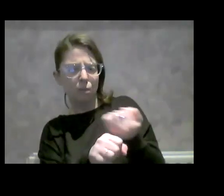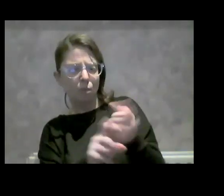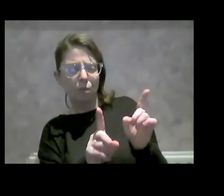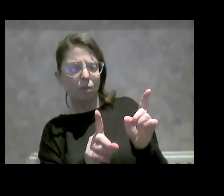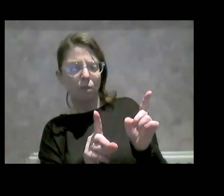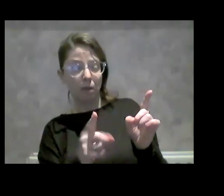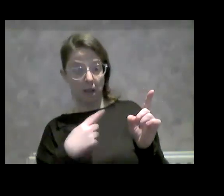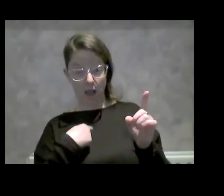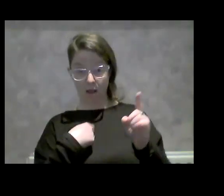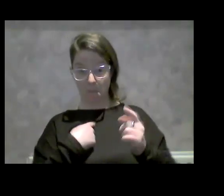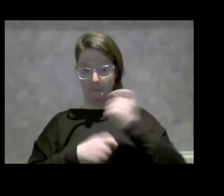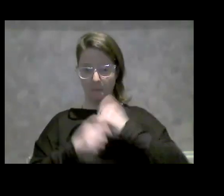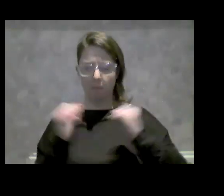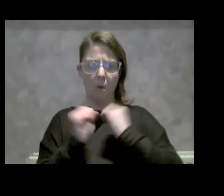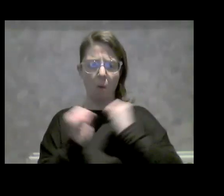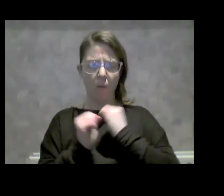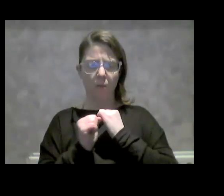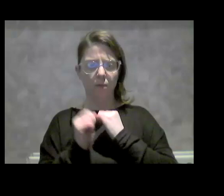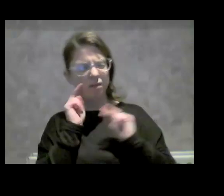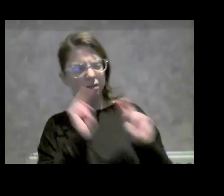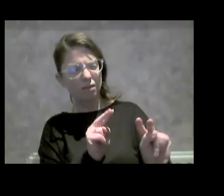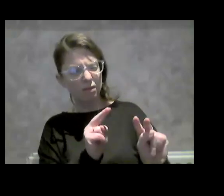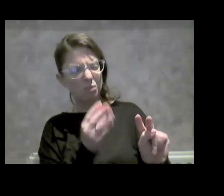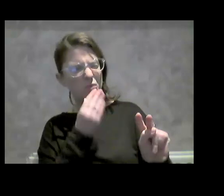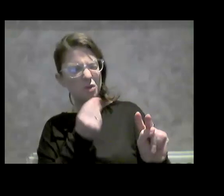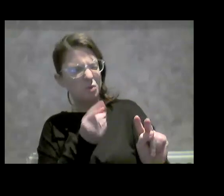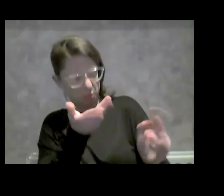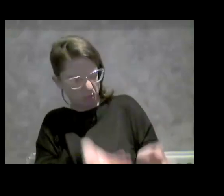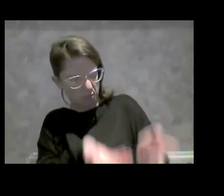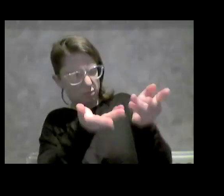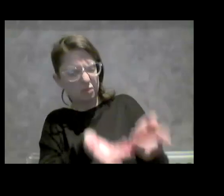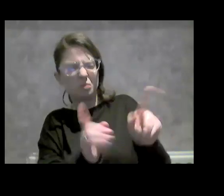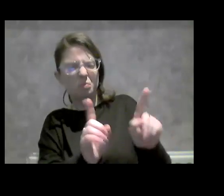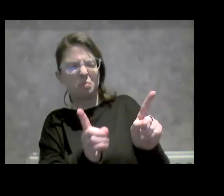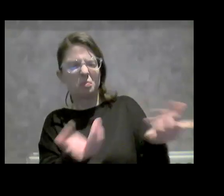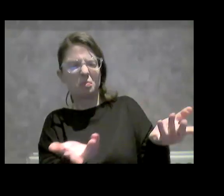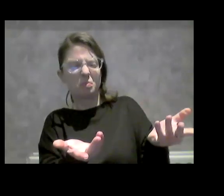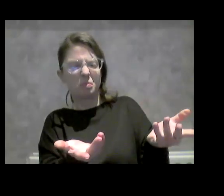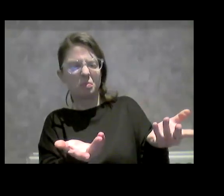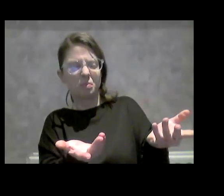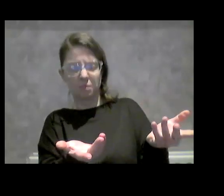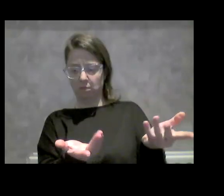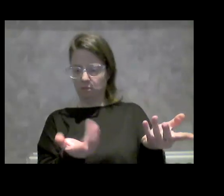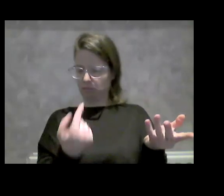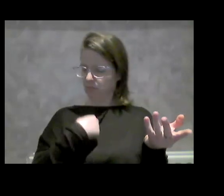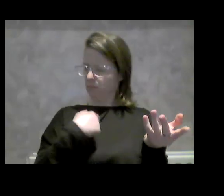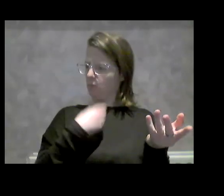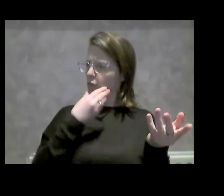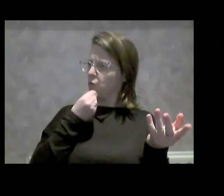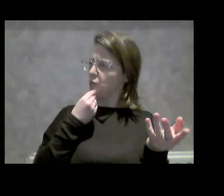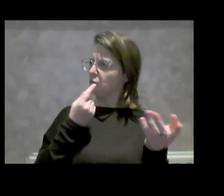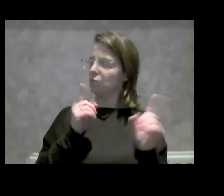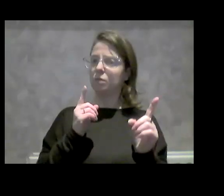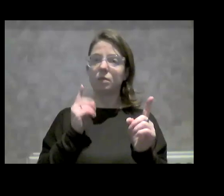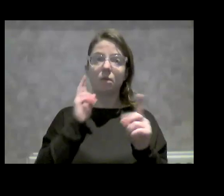grew cold? What use is it to anyone like this? What use am I, staring